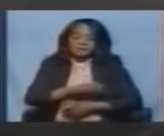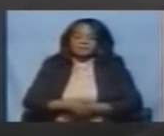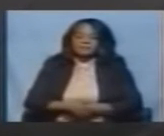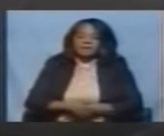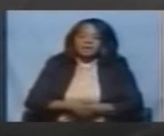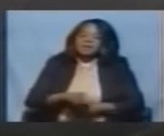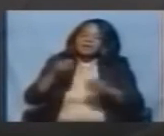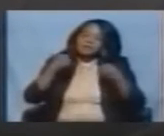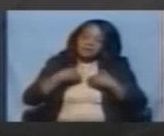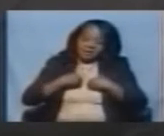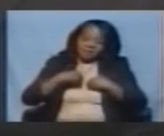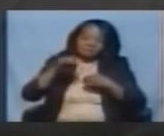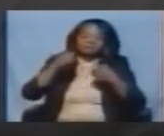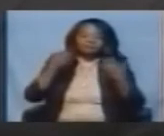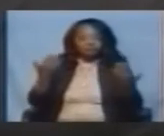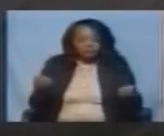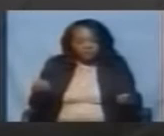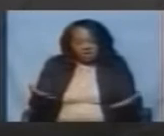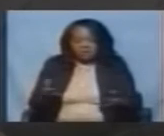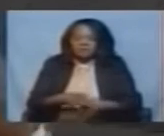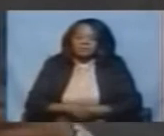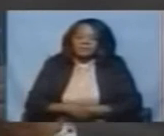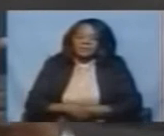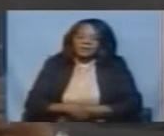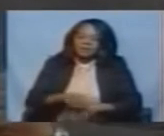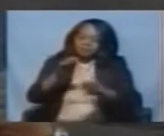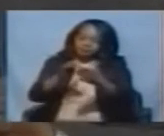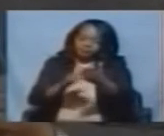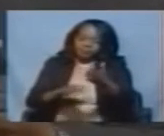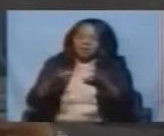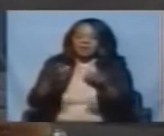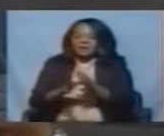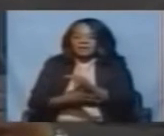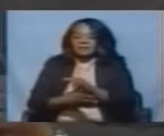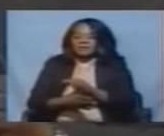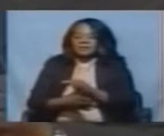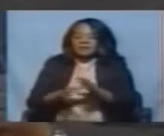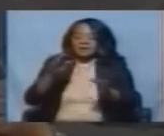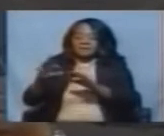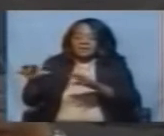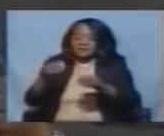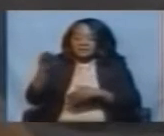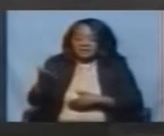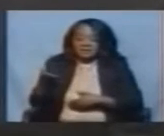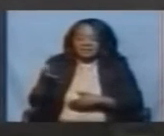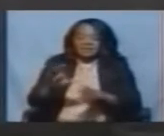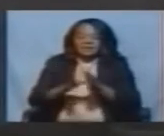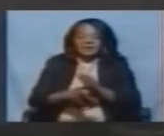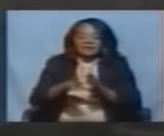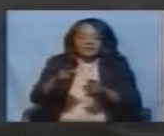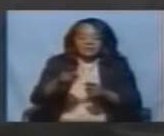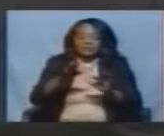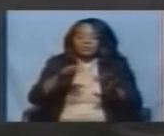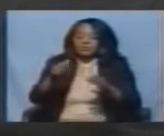don'ts. So a buyer should be able to know, if I did that, I'll be against my code of conduct. But if this I is not